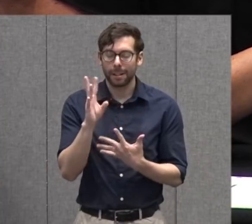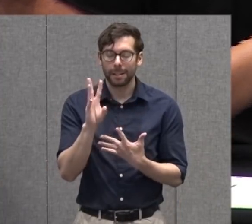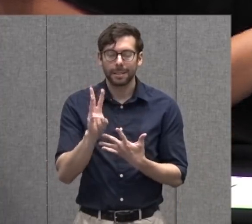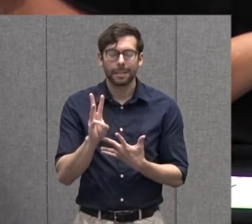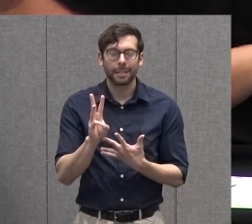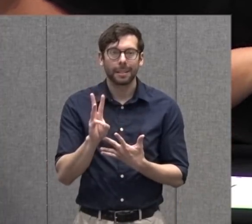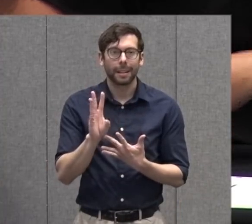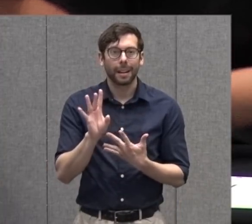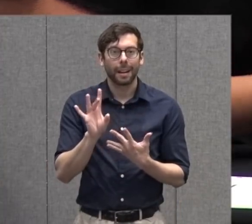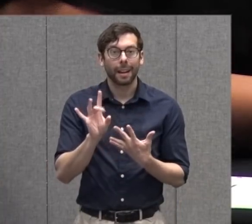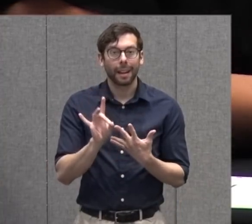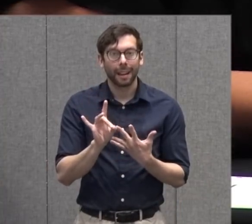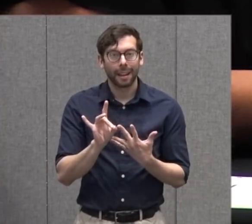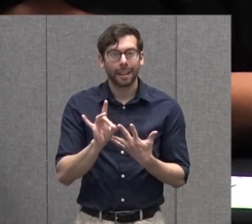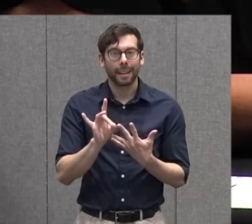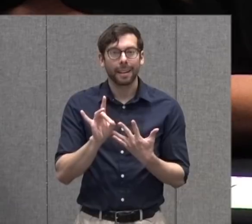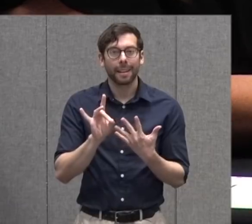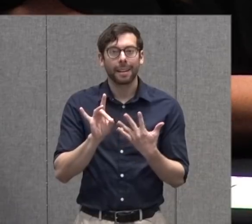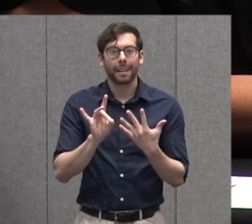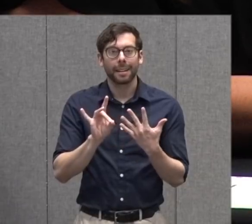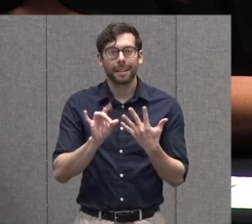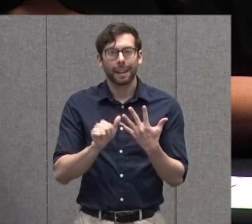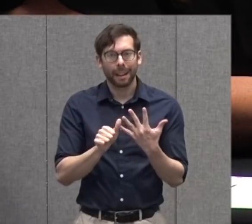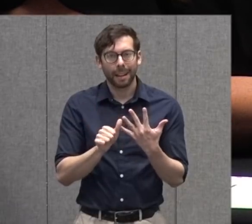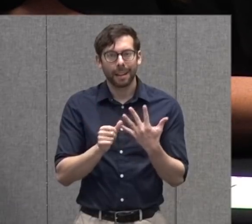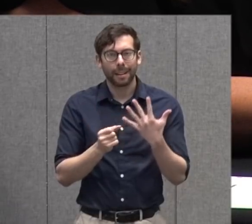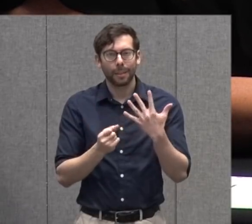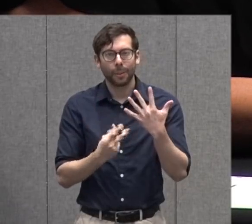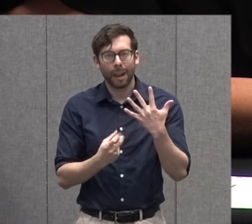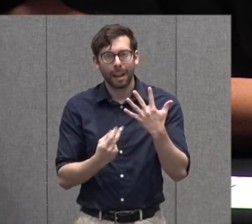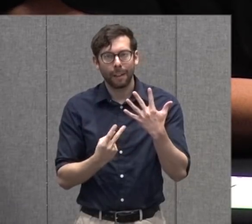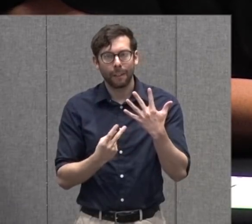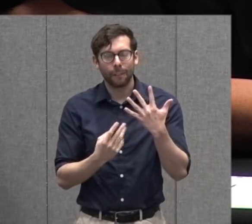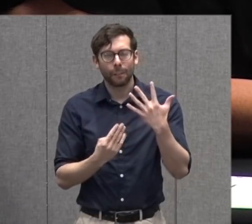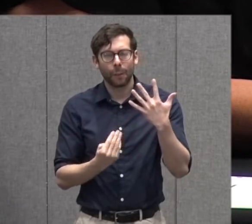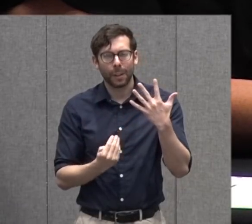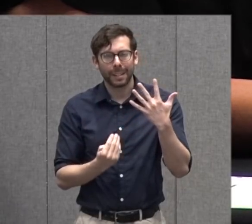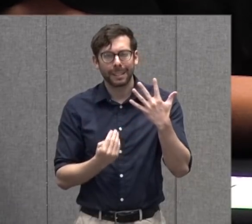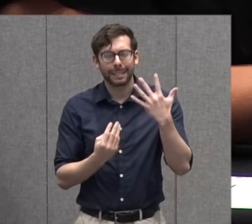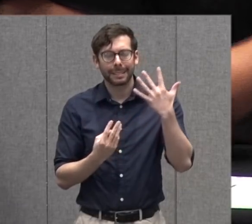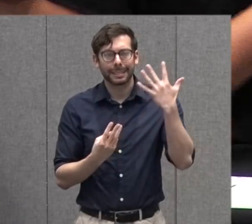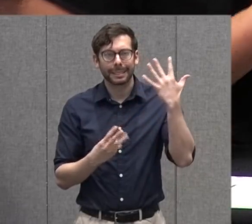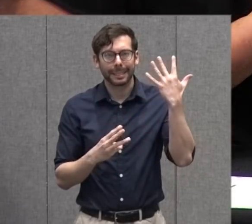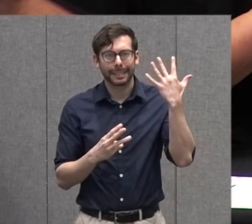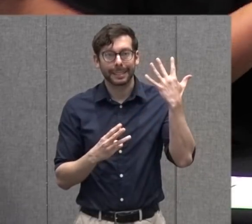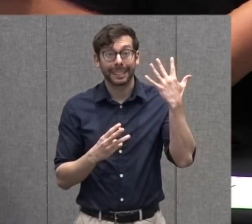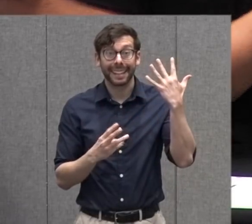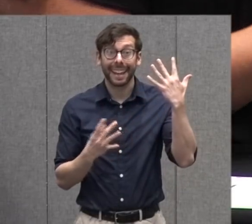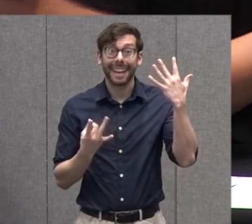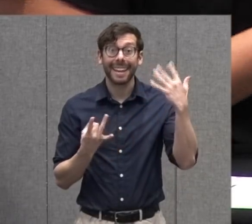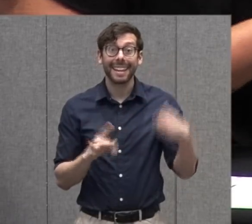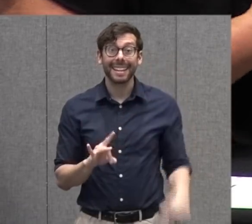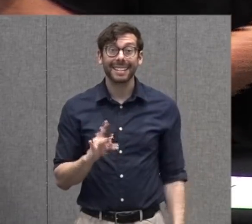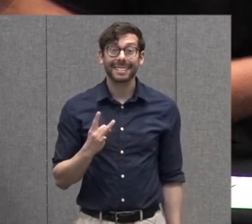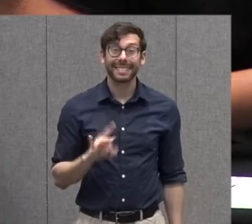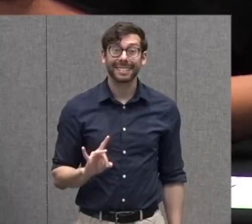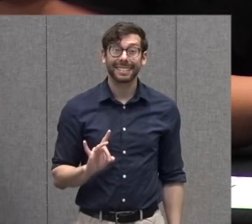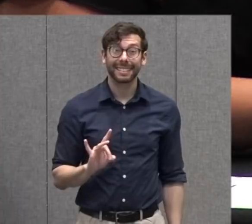10, 12, 14, 16, 18. You can see how